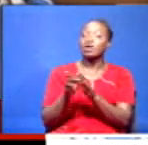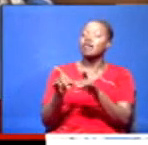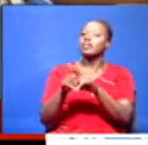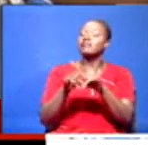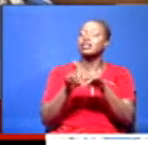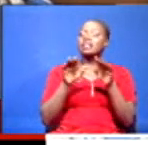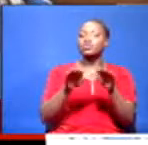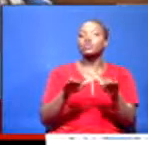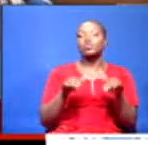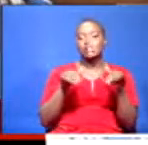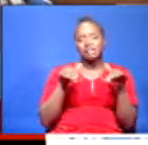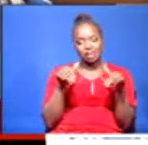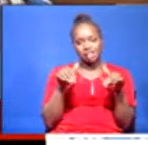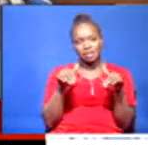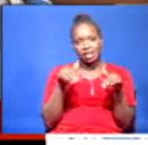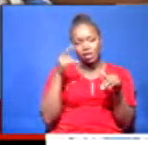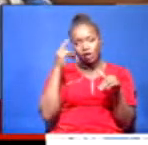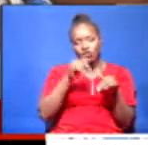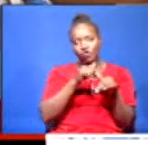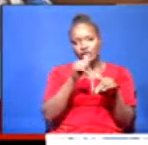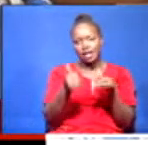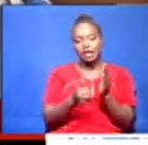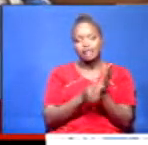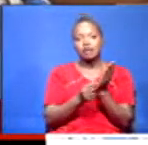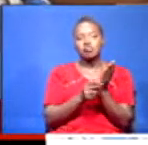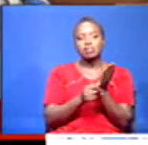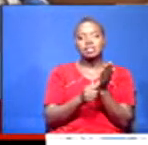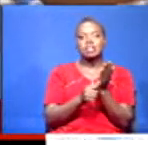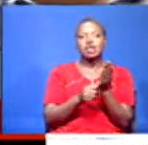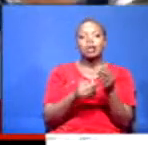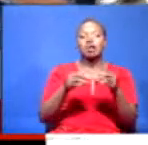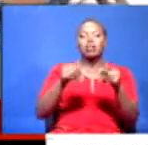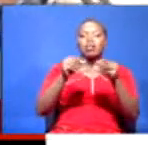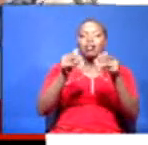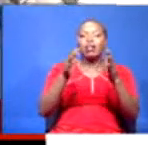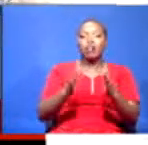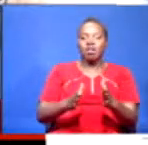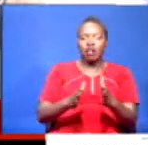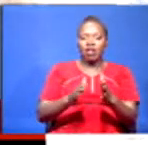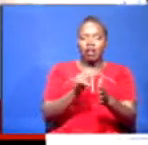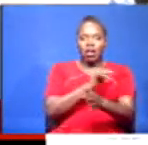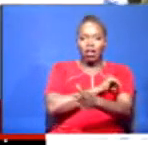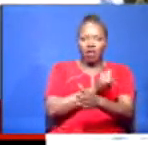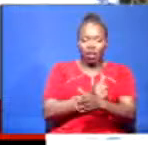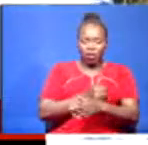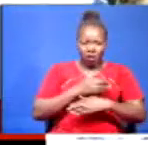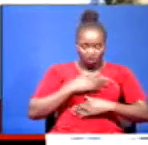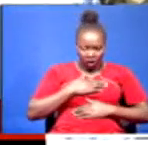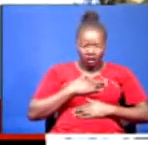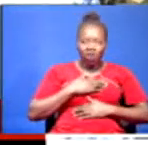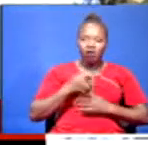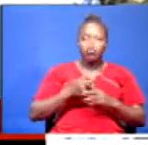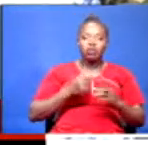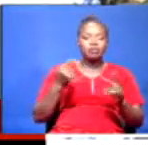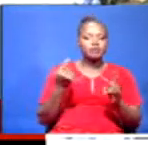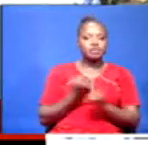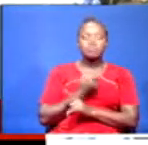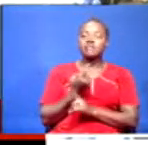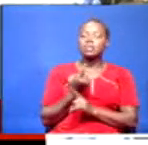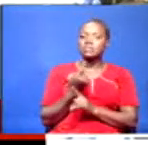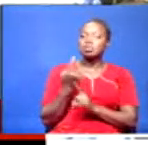for the other maize that millers were authorized to import from various destinations that